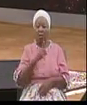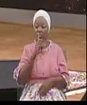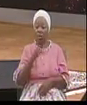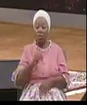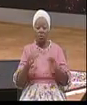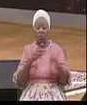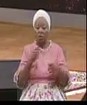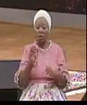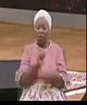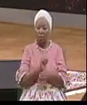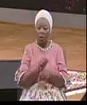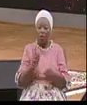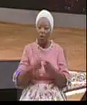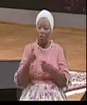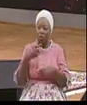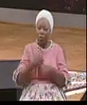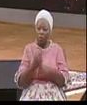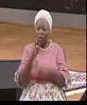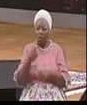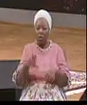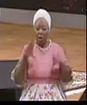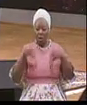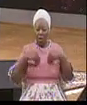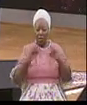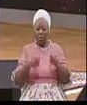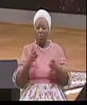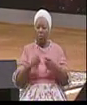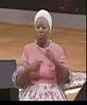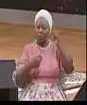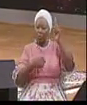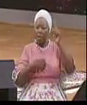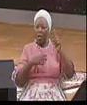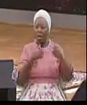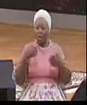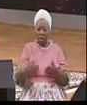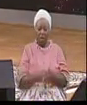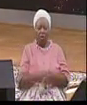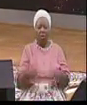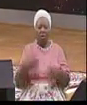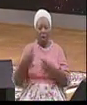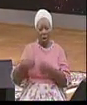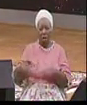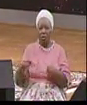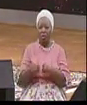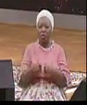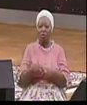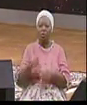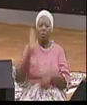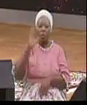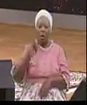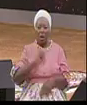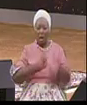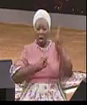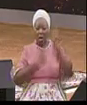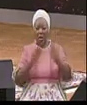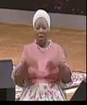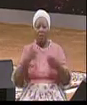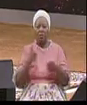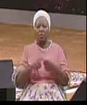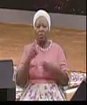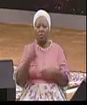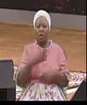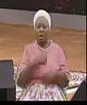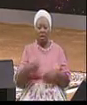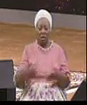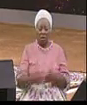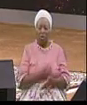to make you acceptable unto me, a new heart also will I give you, and a new spirit